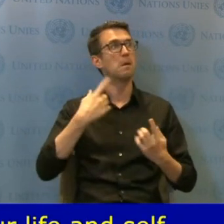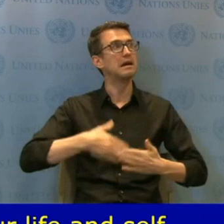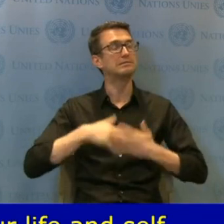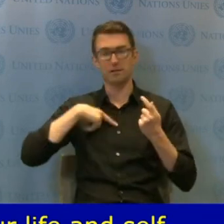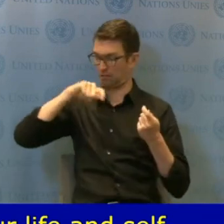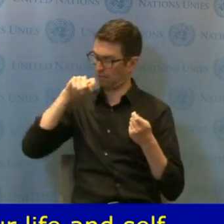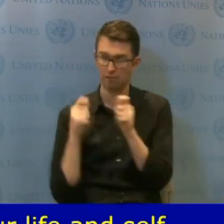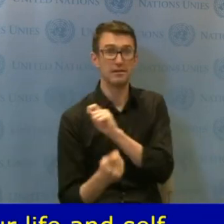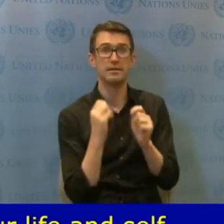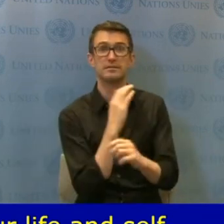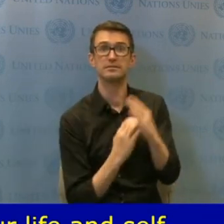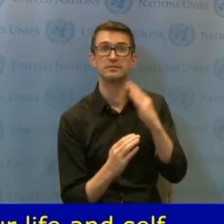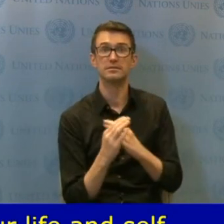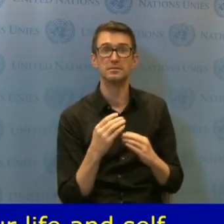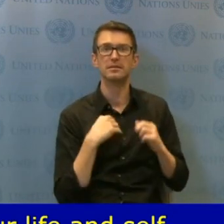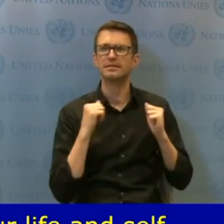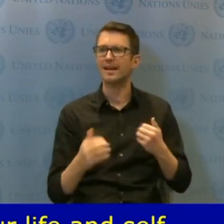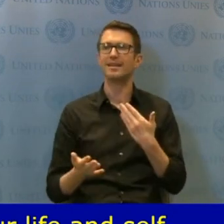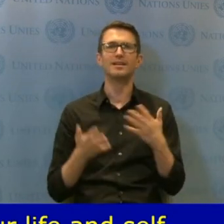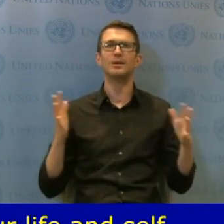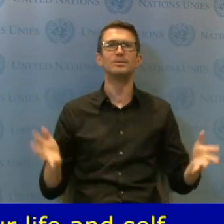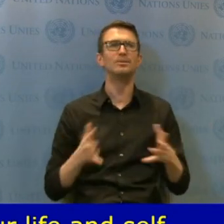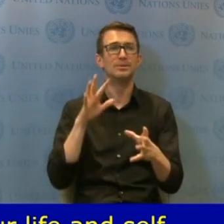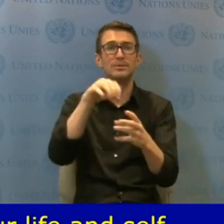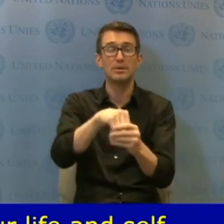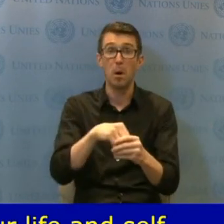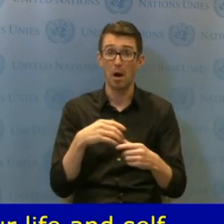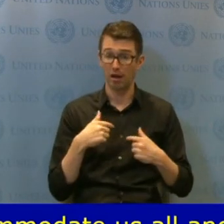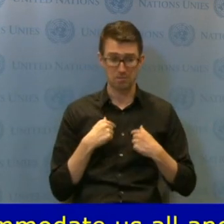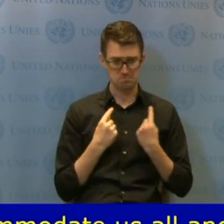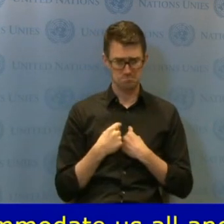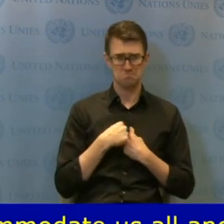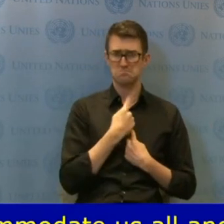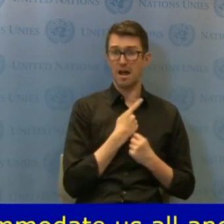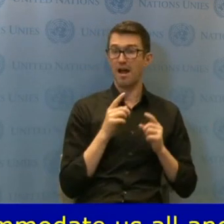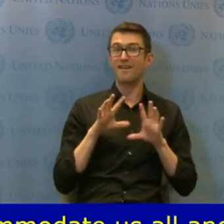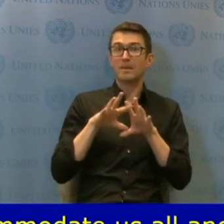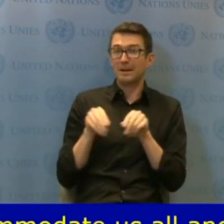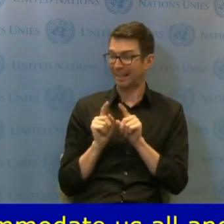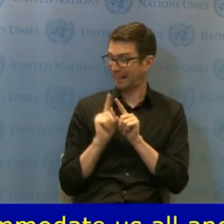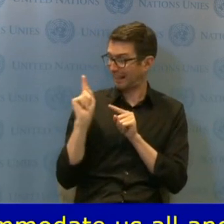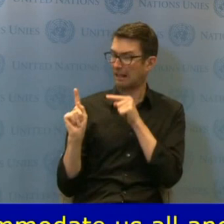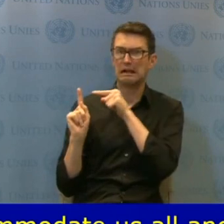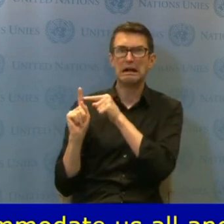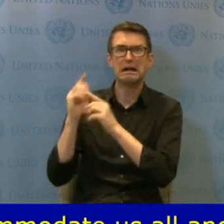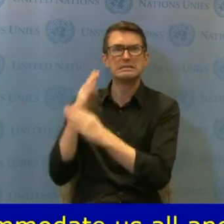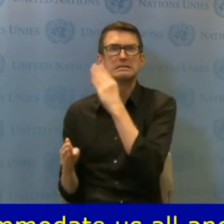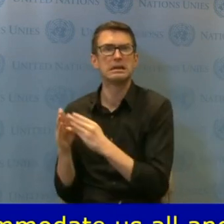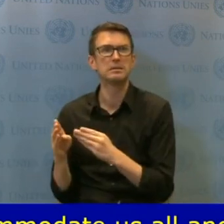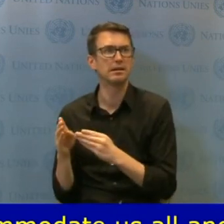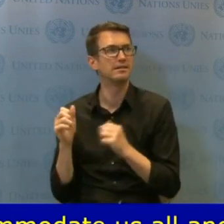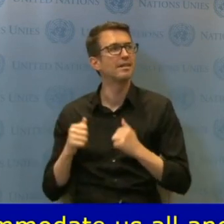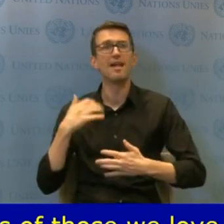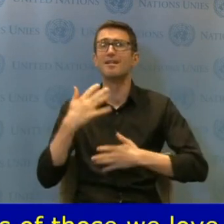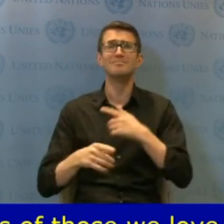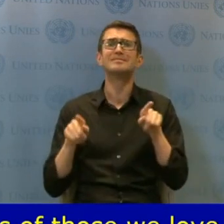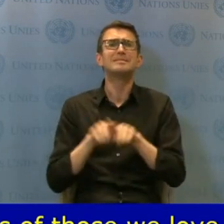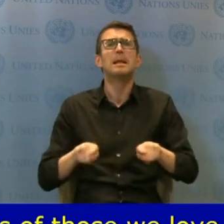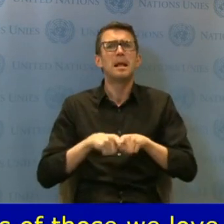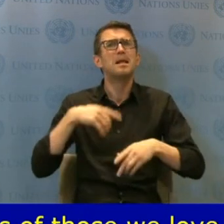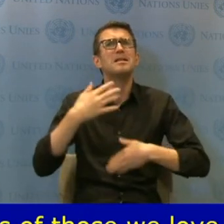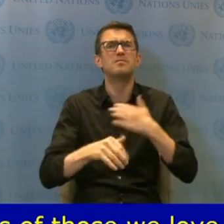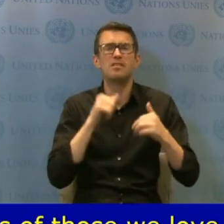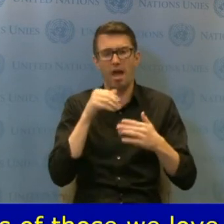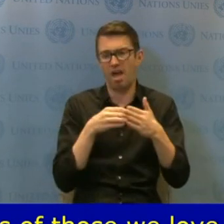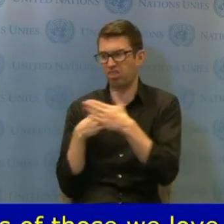us is great. The total land area that has been built in the history